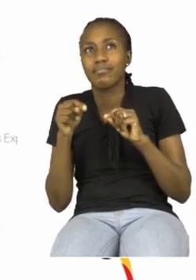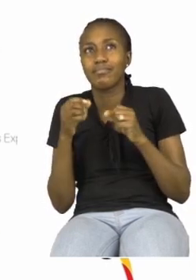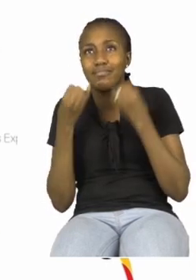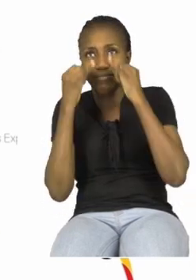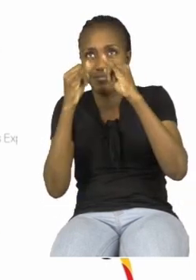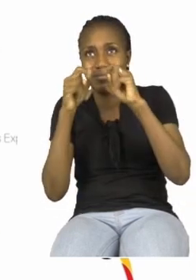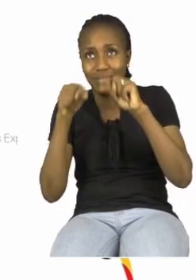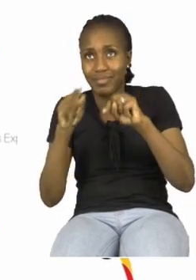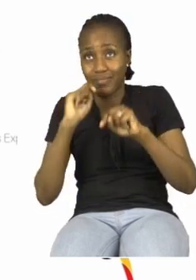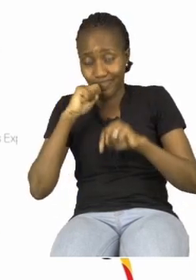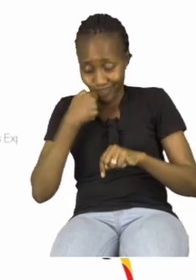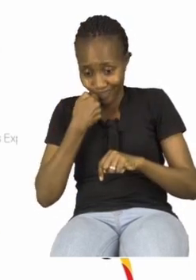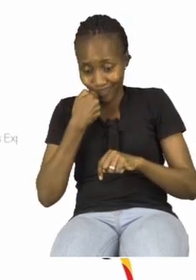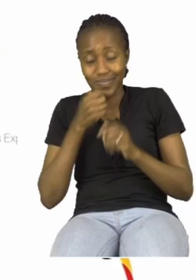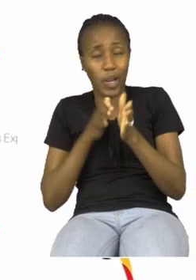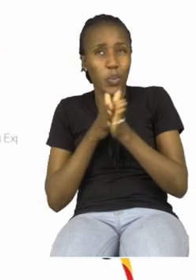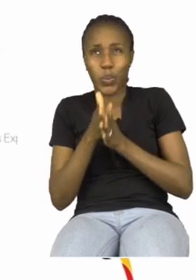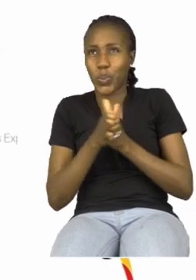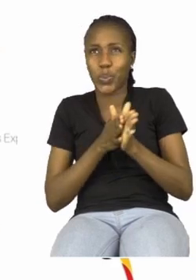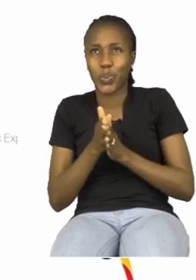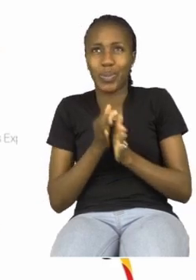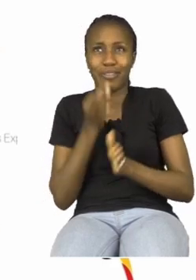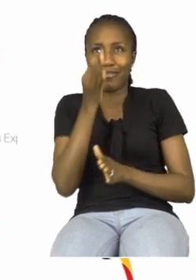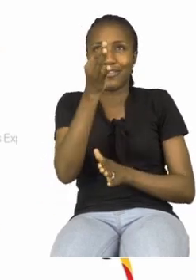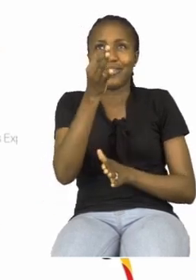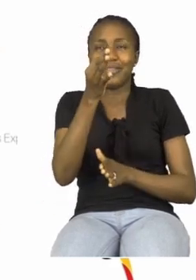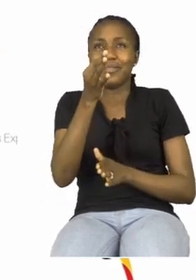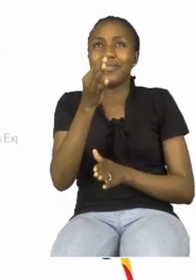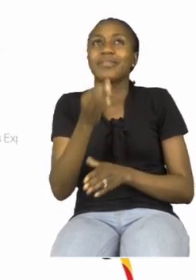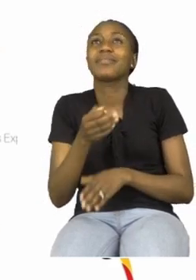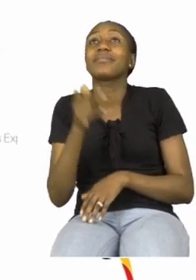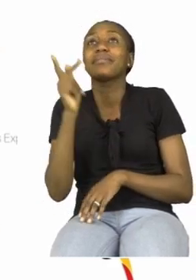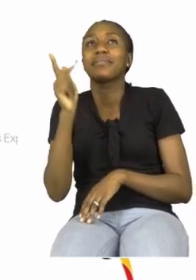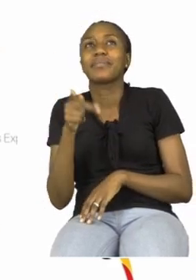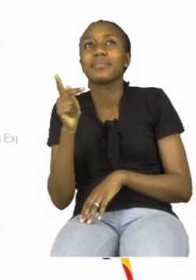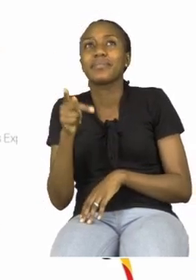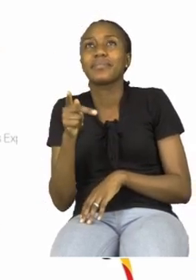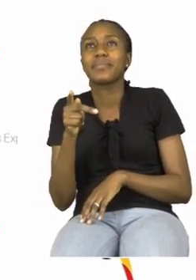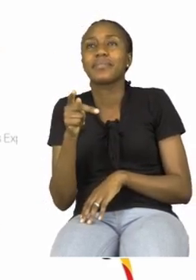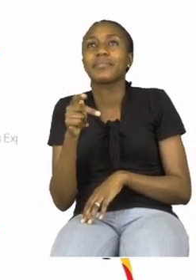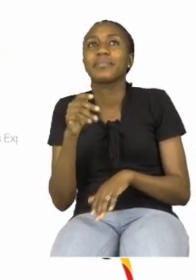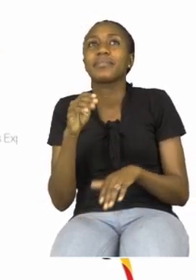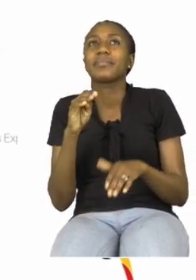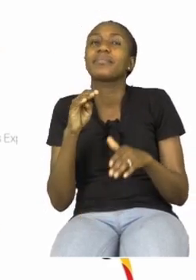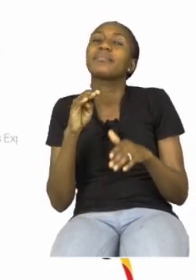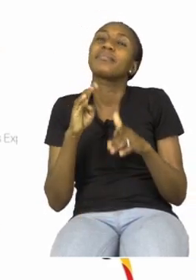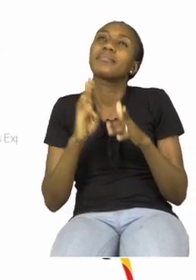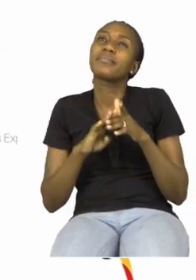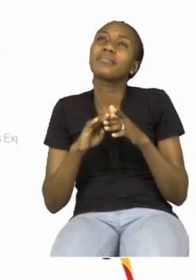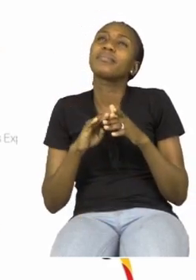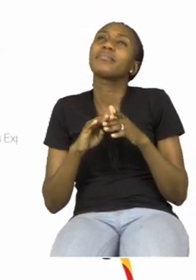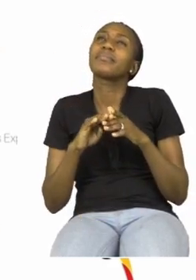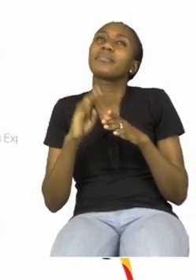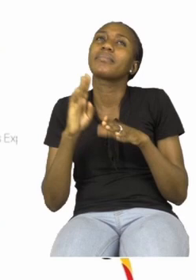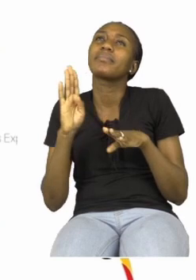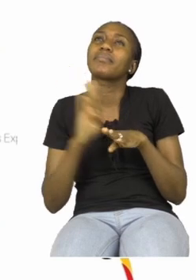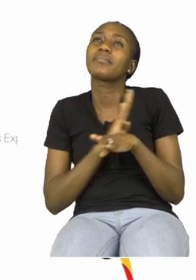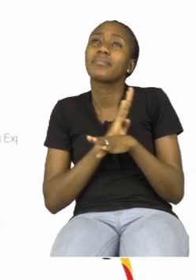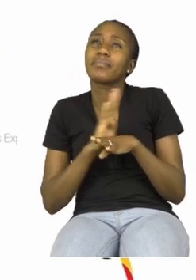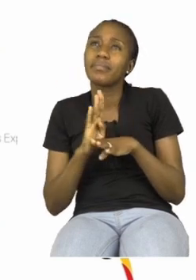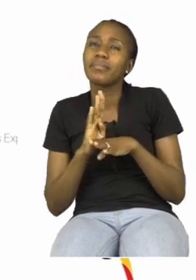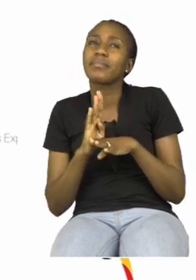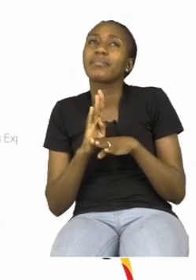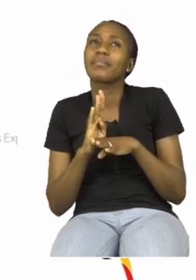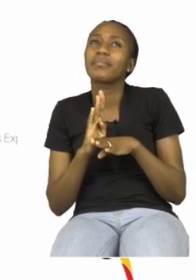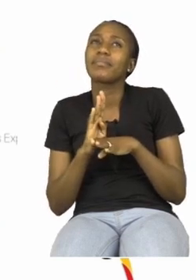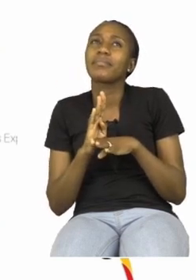but there's exciting things for the future. All right. And then marketing. In general, we want to look at marketing and marketing the sport of cycling